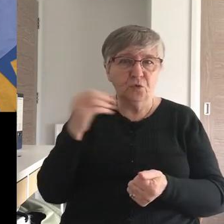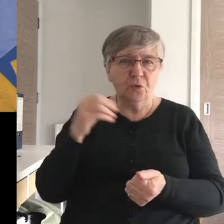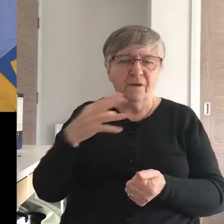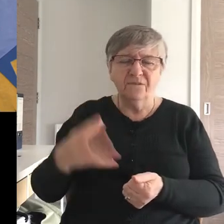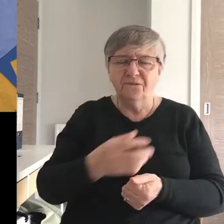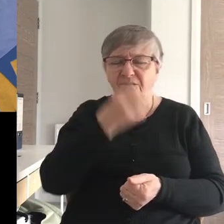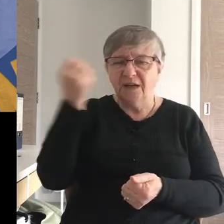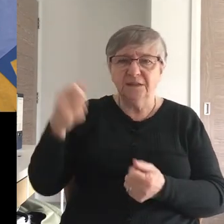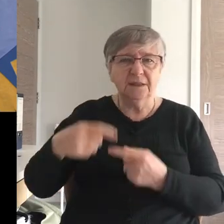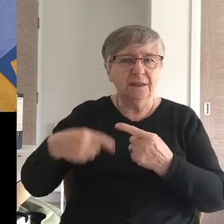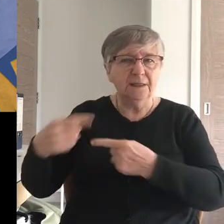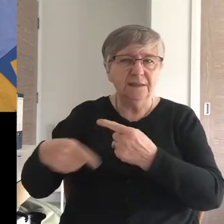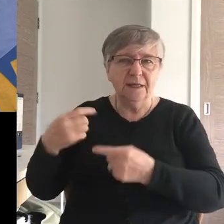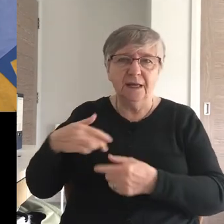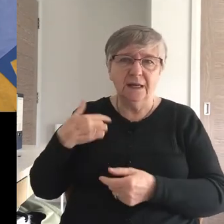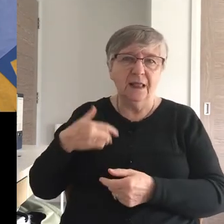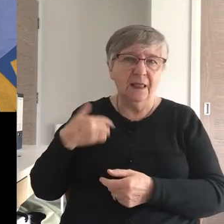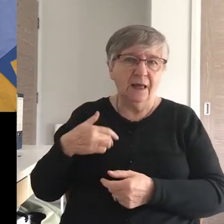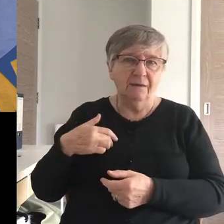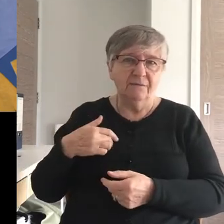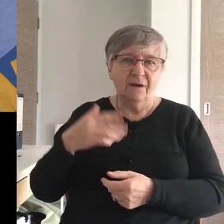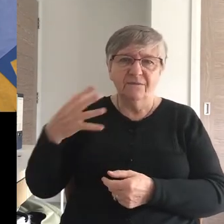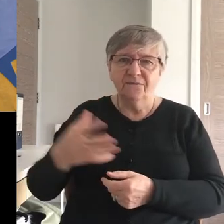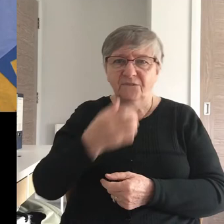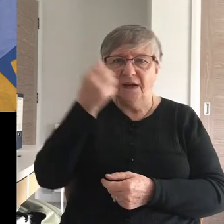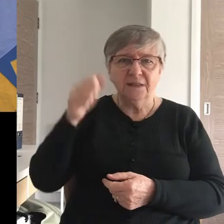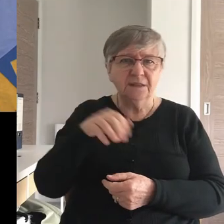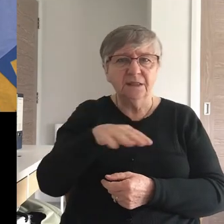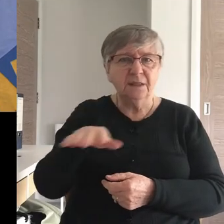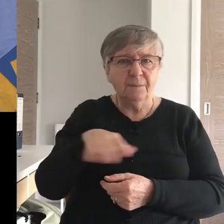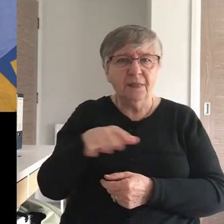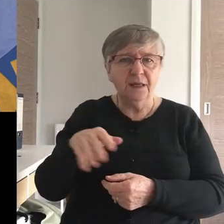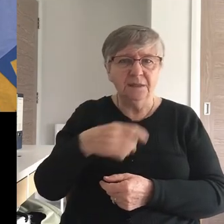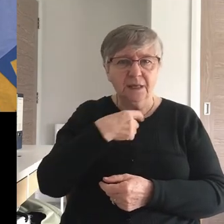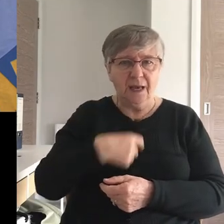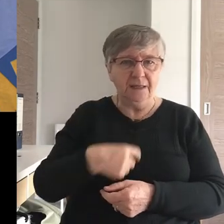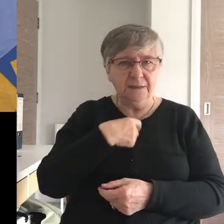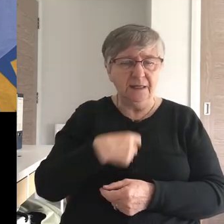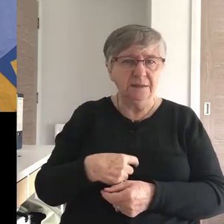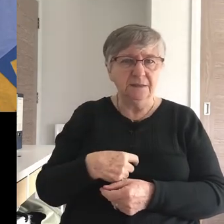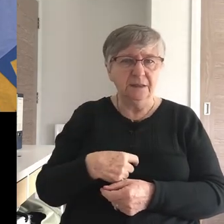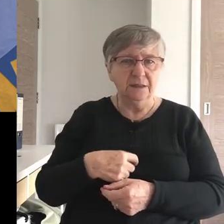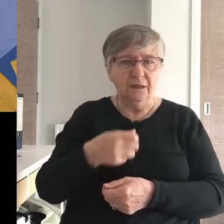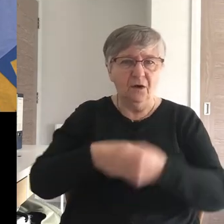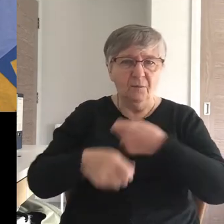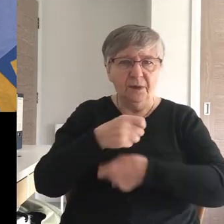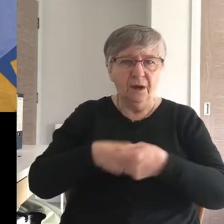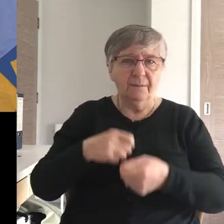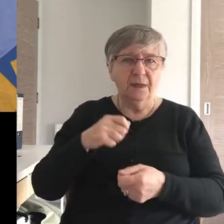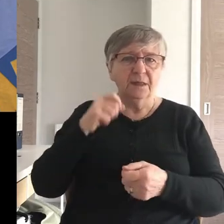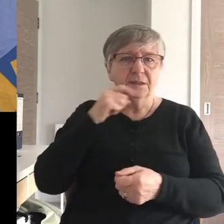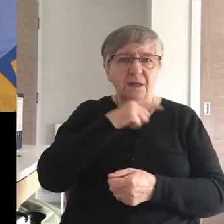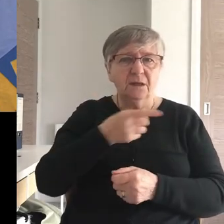and finding our place and our identity as a son or daughter of the living God.